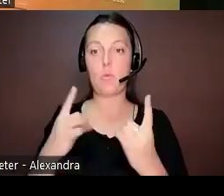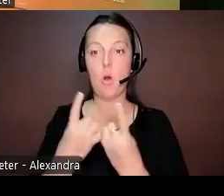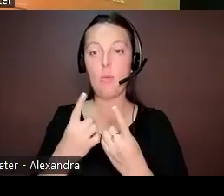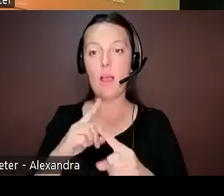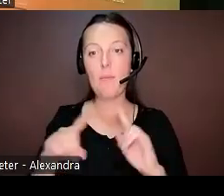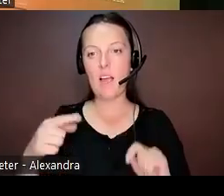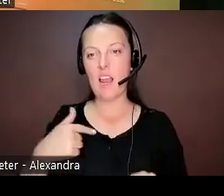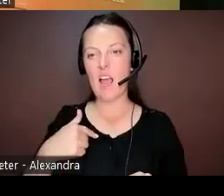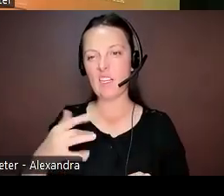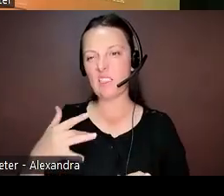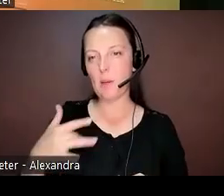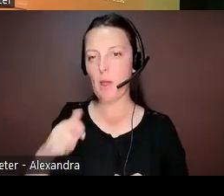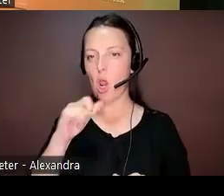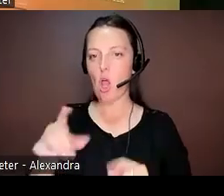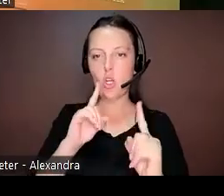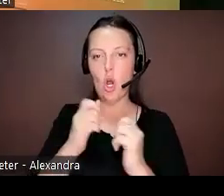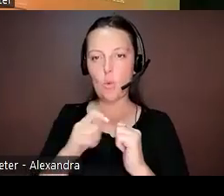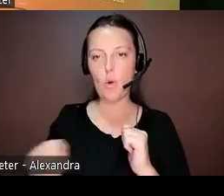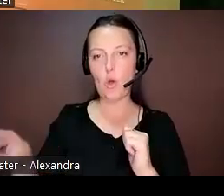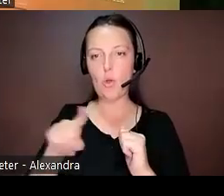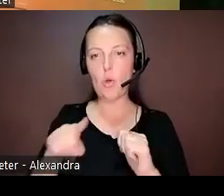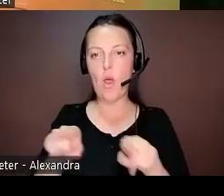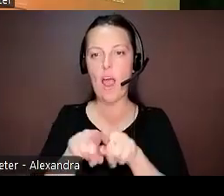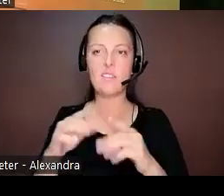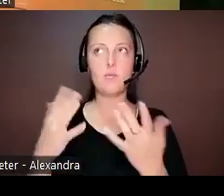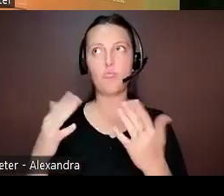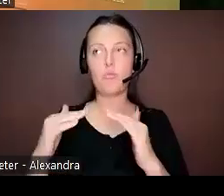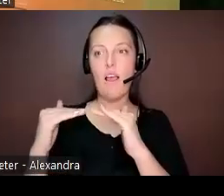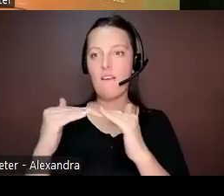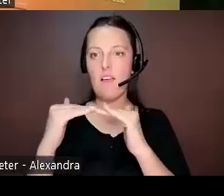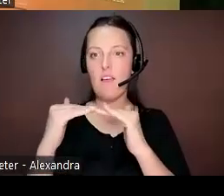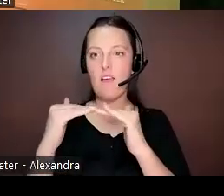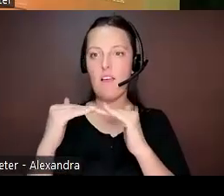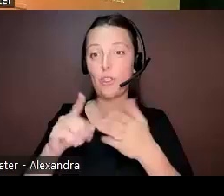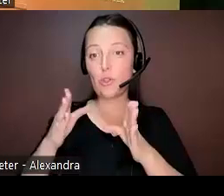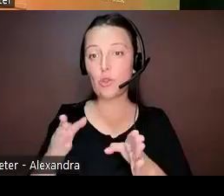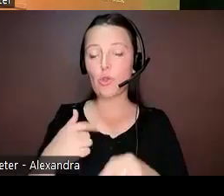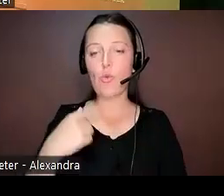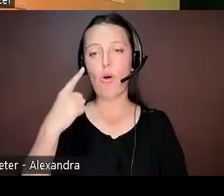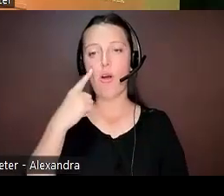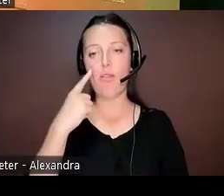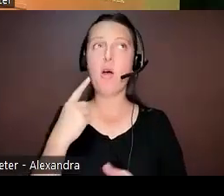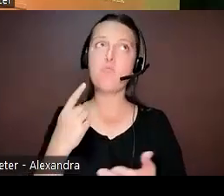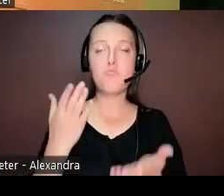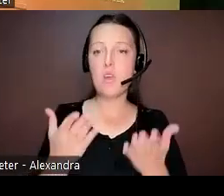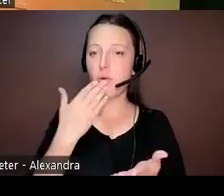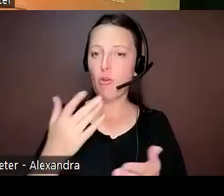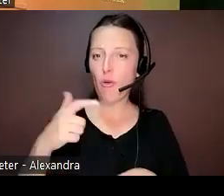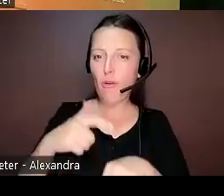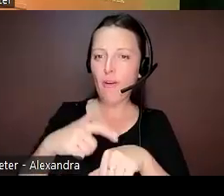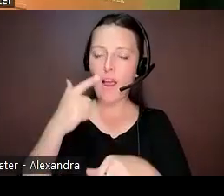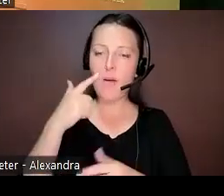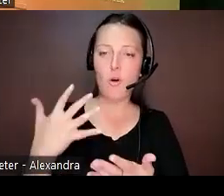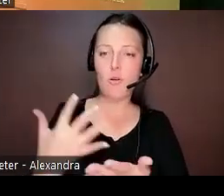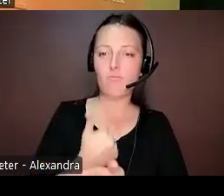I guess, researcher in this time. And I thought maybe it's a good time for me to at least talk to you